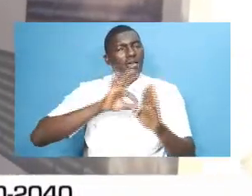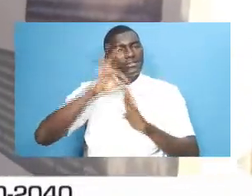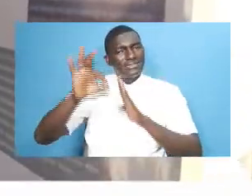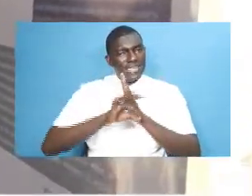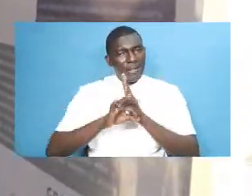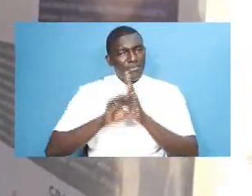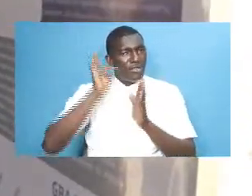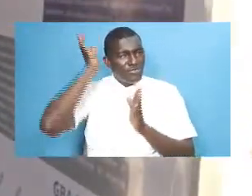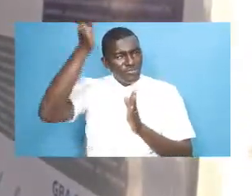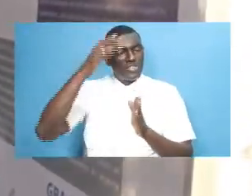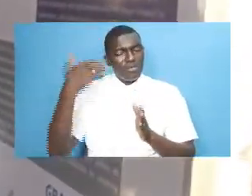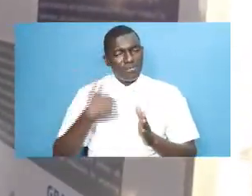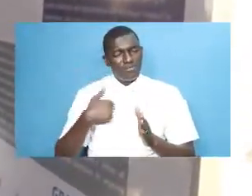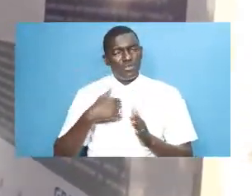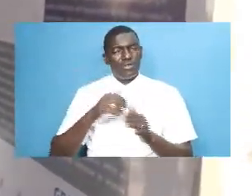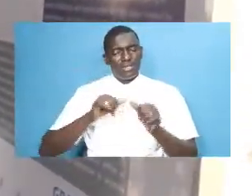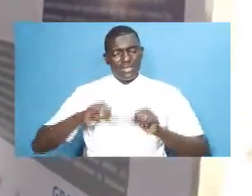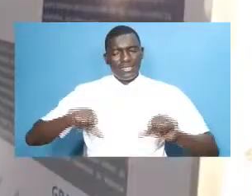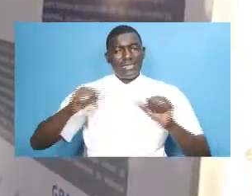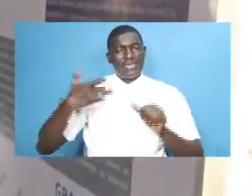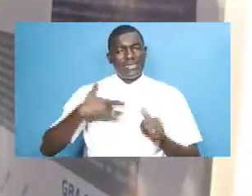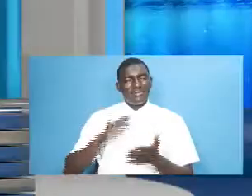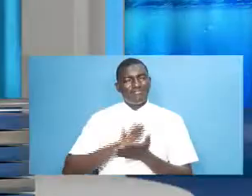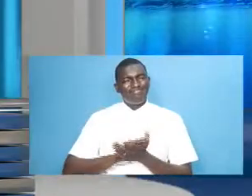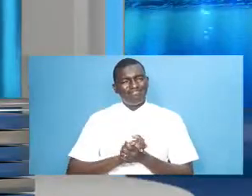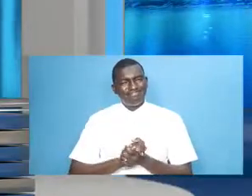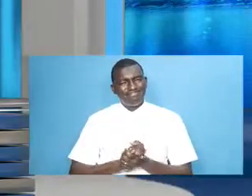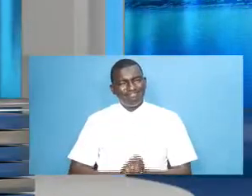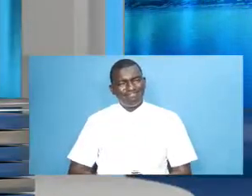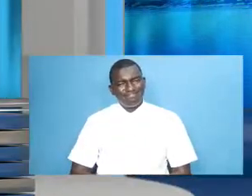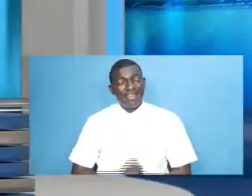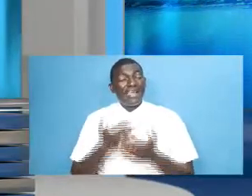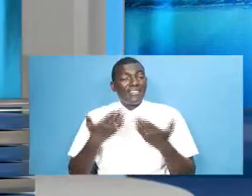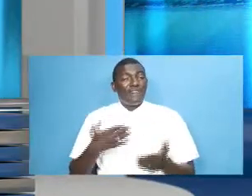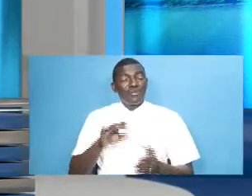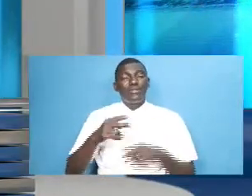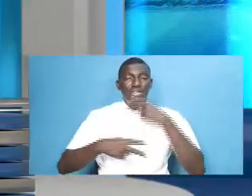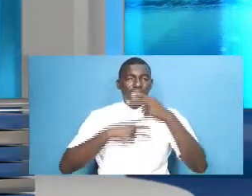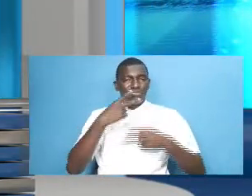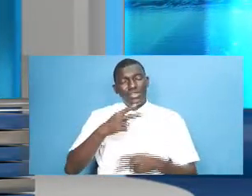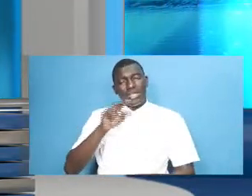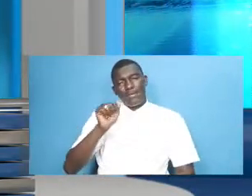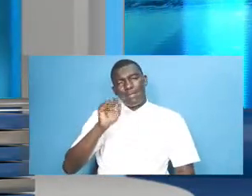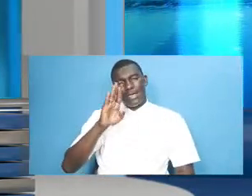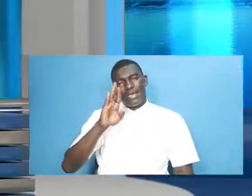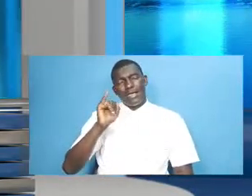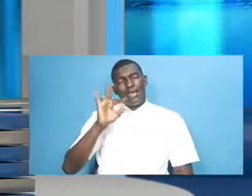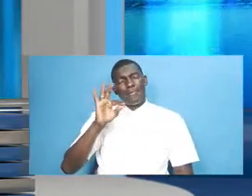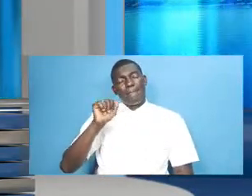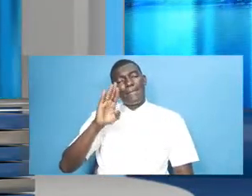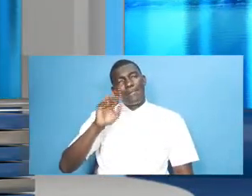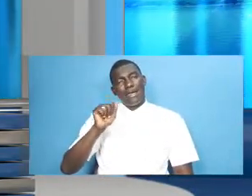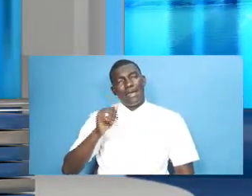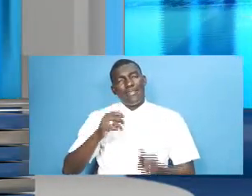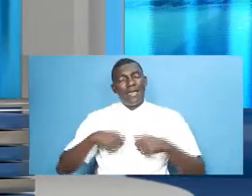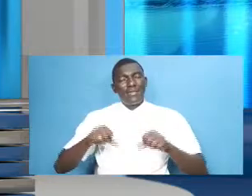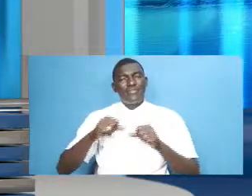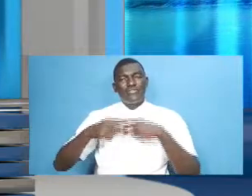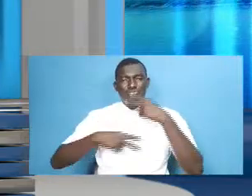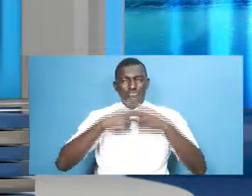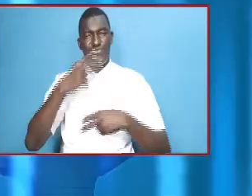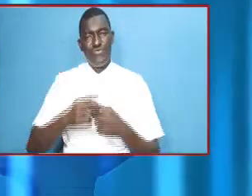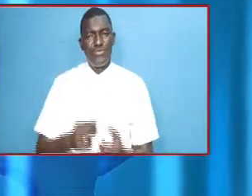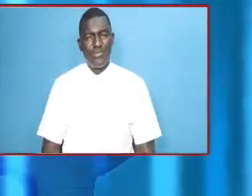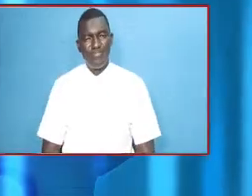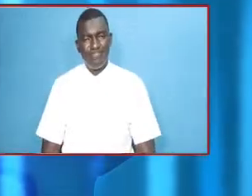For QTV News, I am Abibatu Sise. From that story by Abibatu Sise, let's take a look at our main